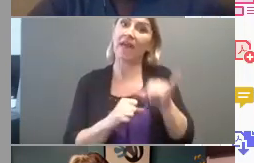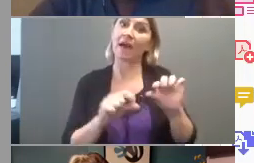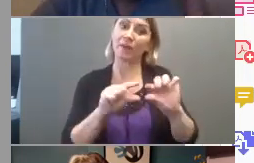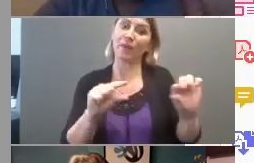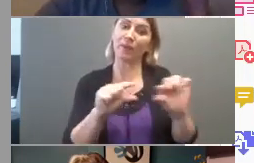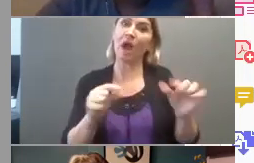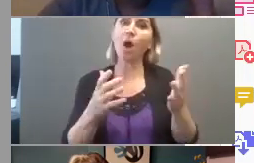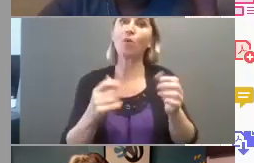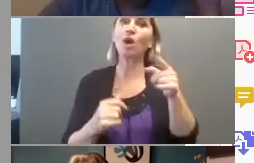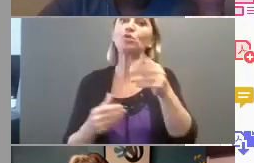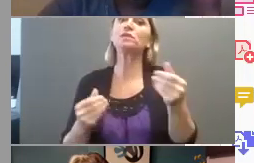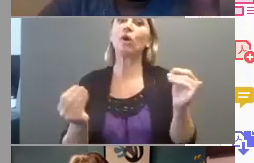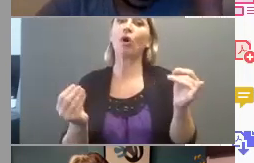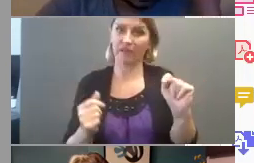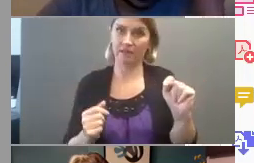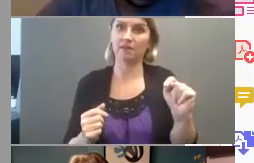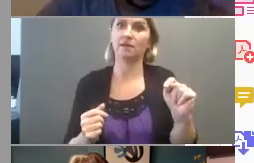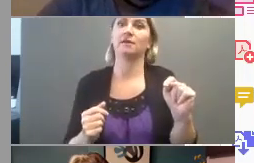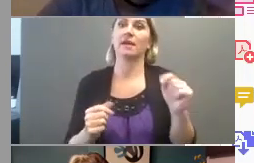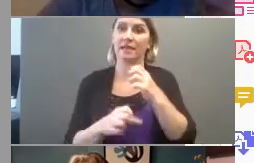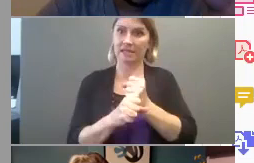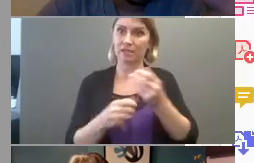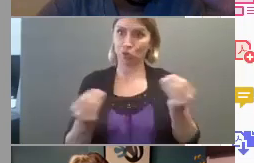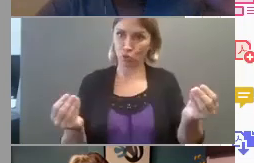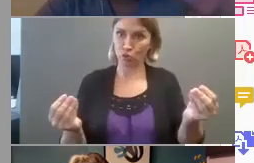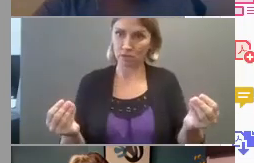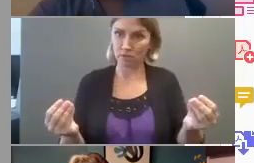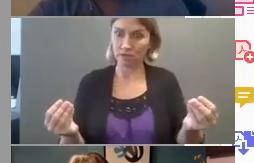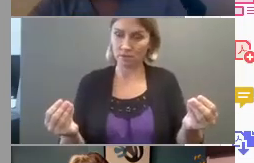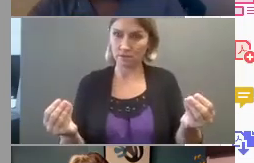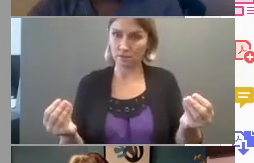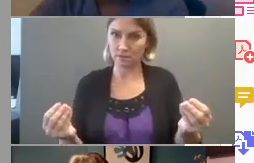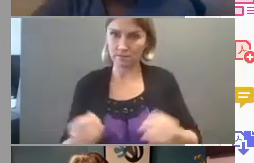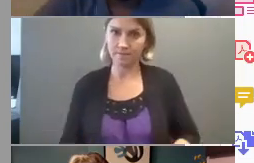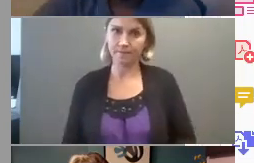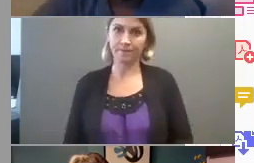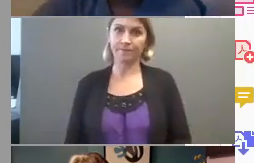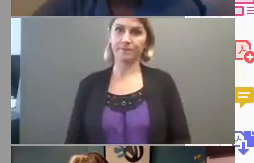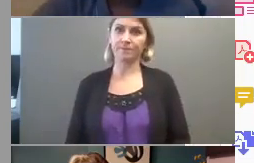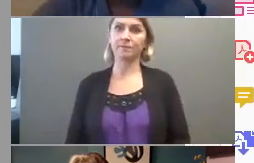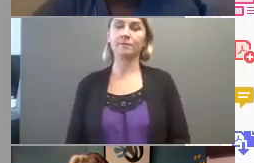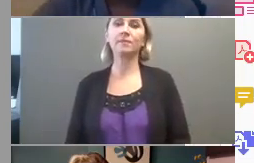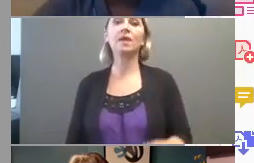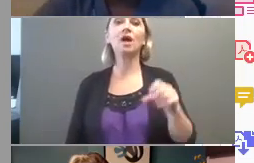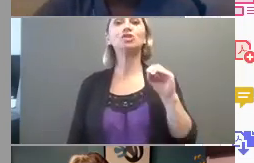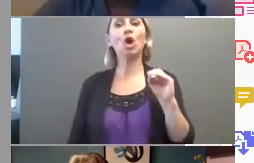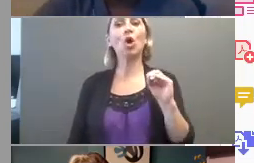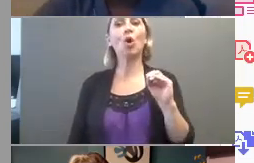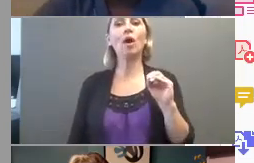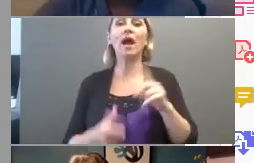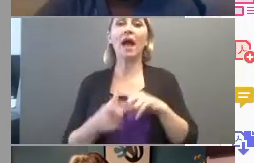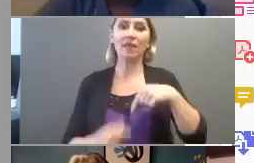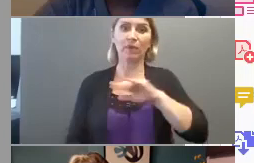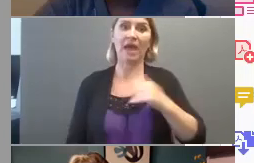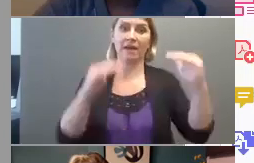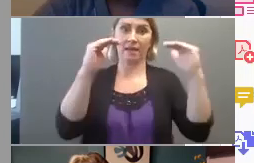want you guys to solve it and figure out the solution. Thank you, Kavashri. That would be more than enough. Thank you so much. So then we have Cn log